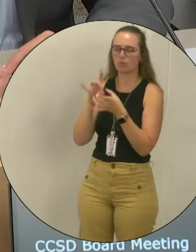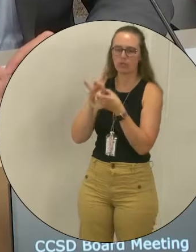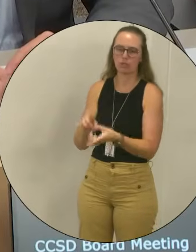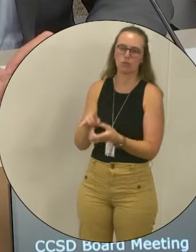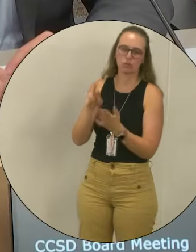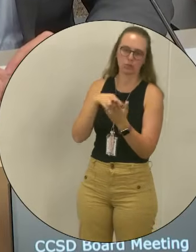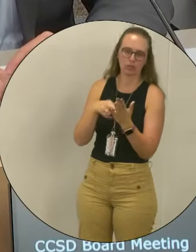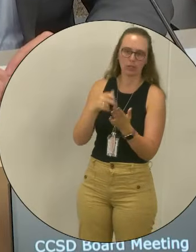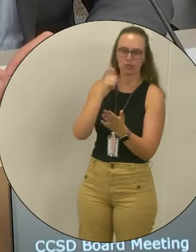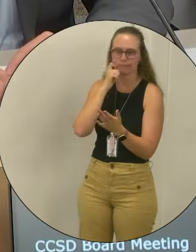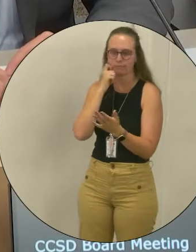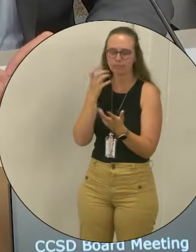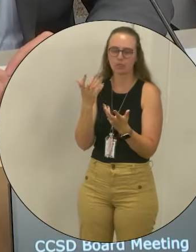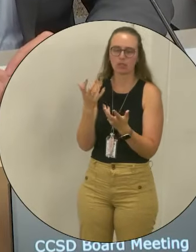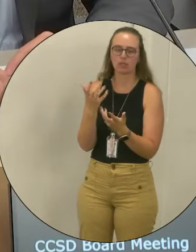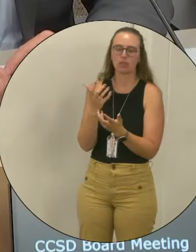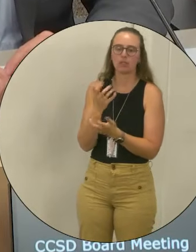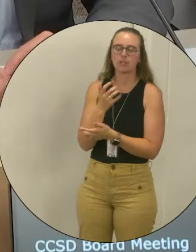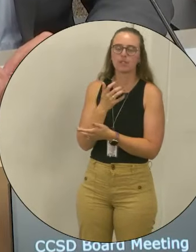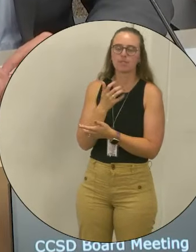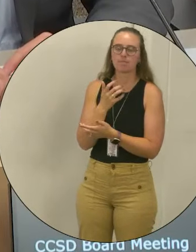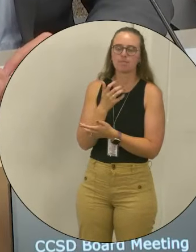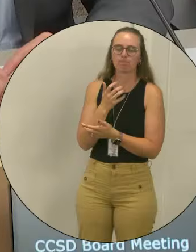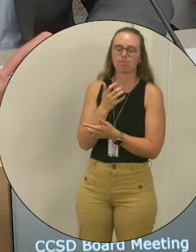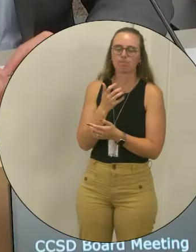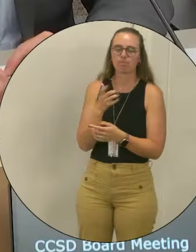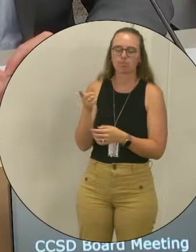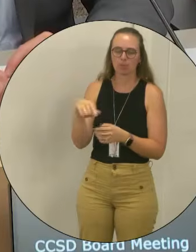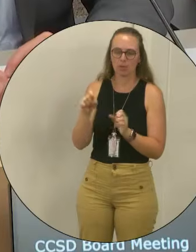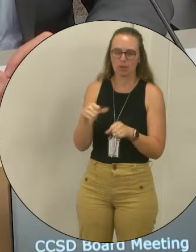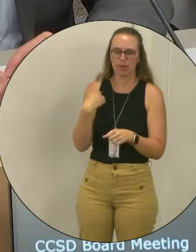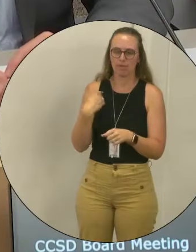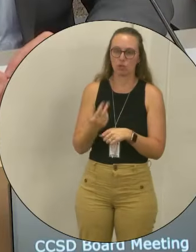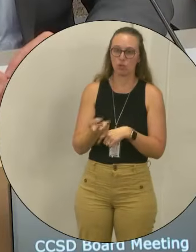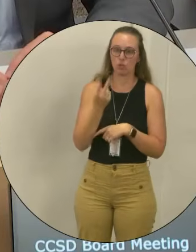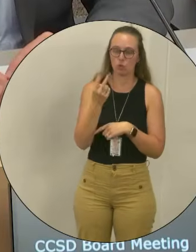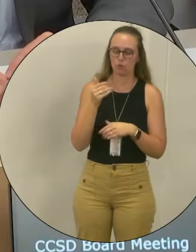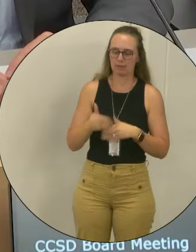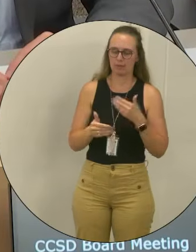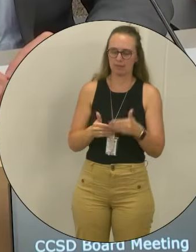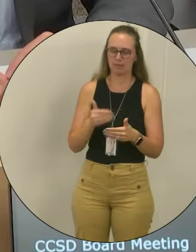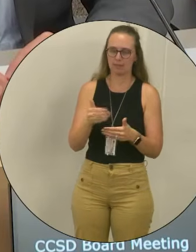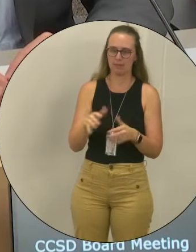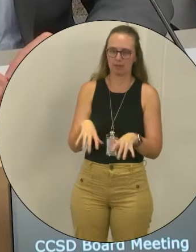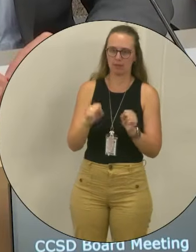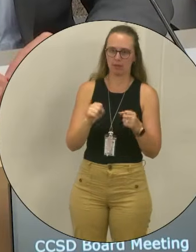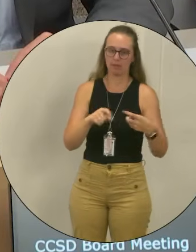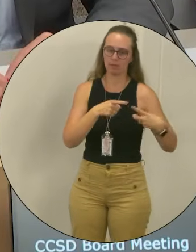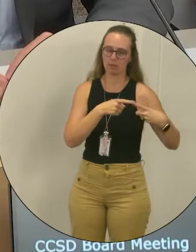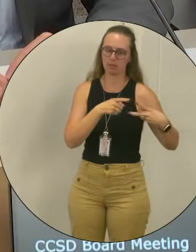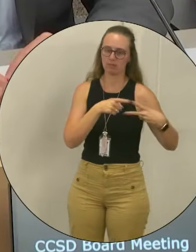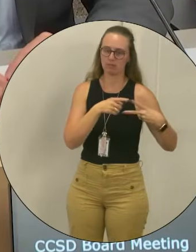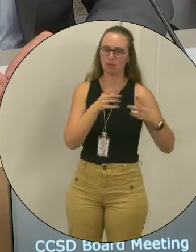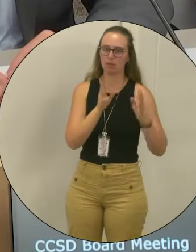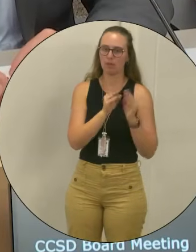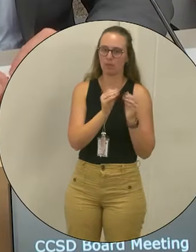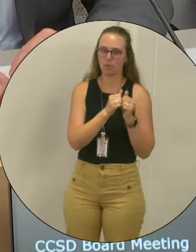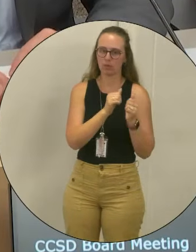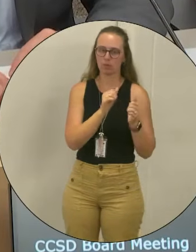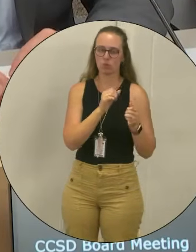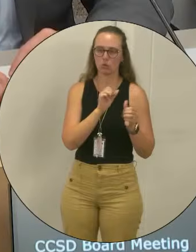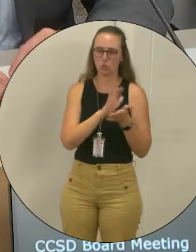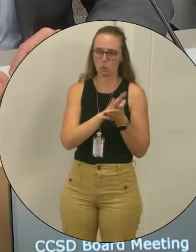or what have you, then they have 2 steps that they can take. They can first meet with the school administrator